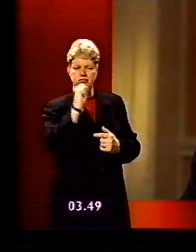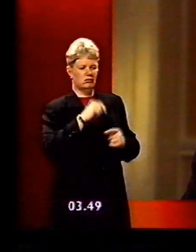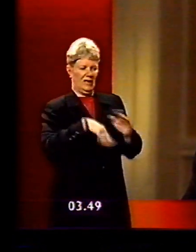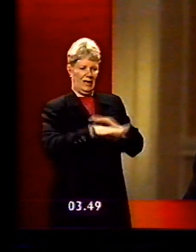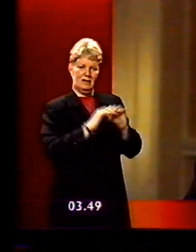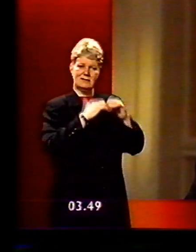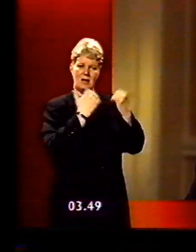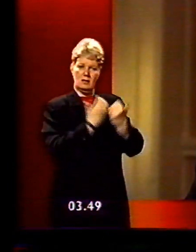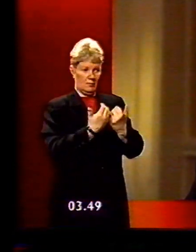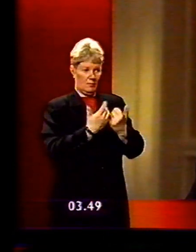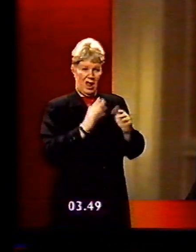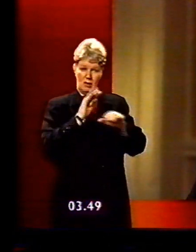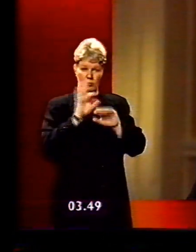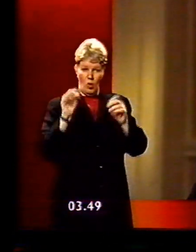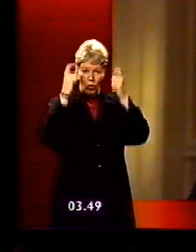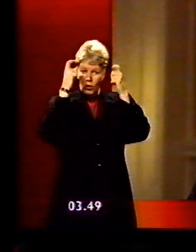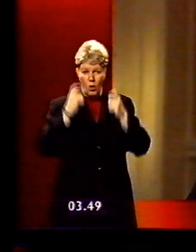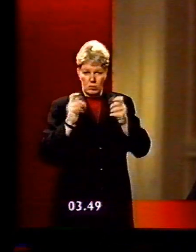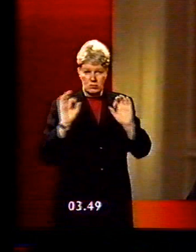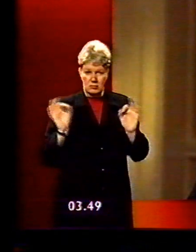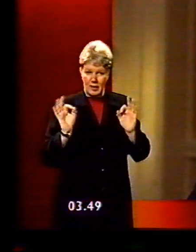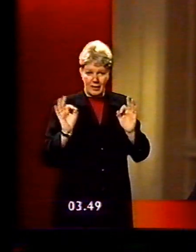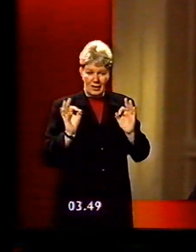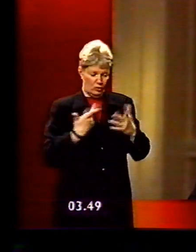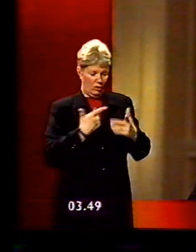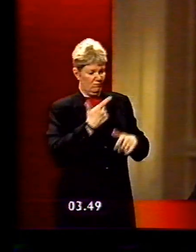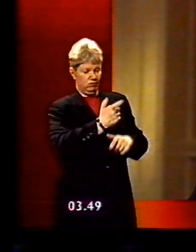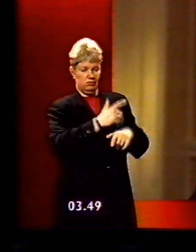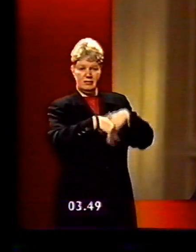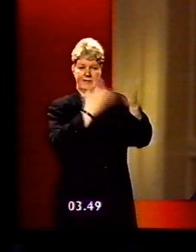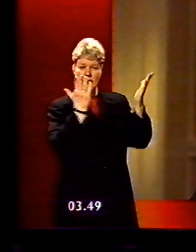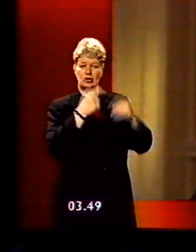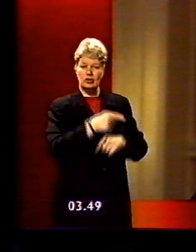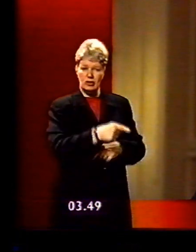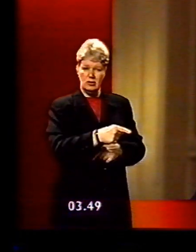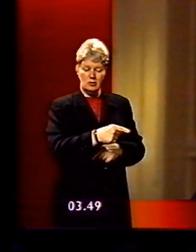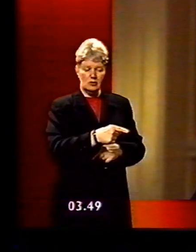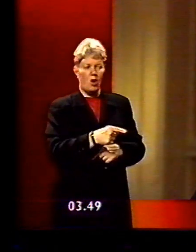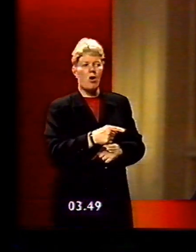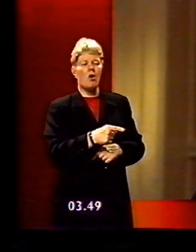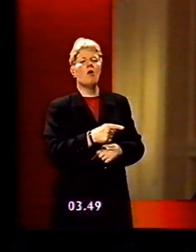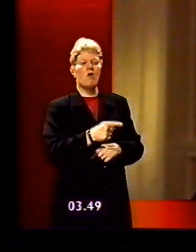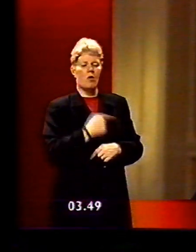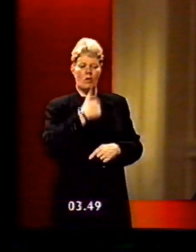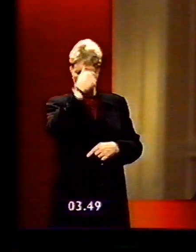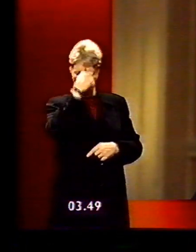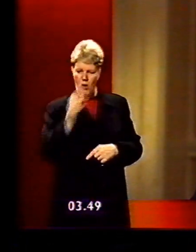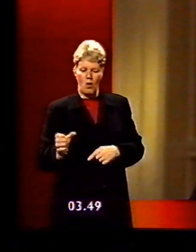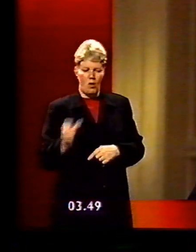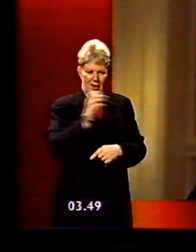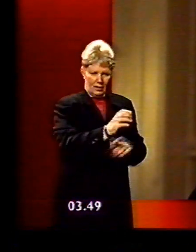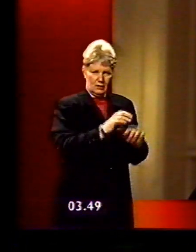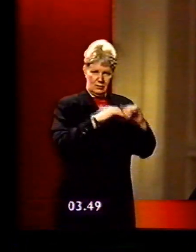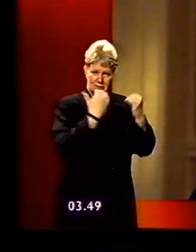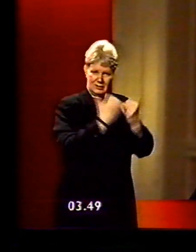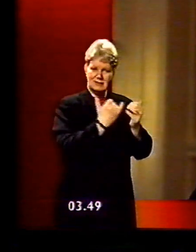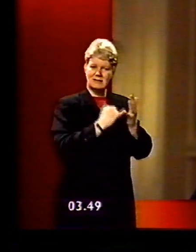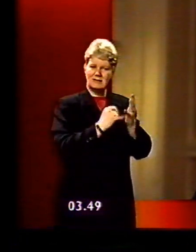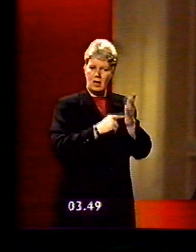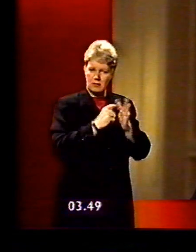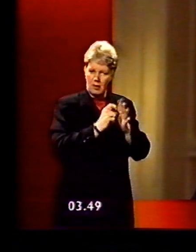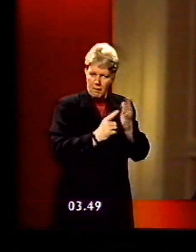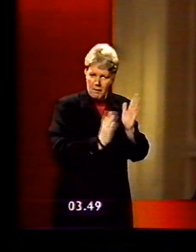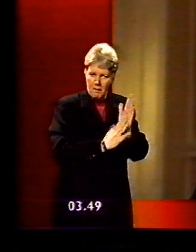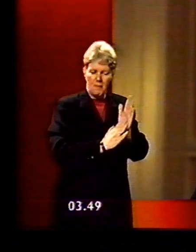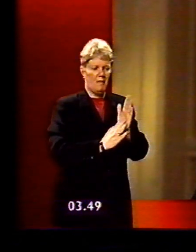that is confirmation of what we knew in terms of his having been brought to the stadium, the